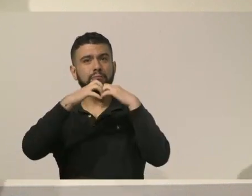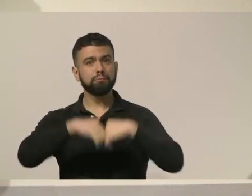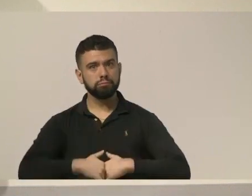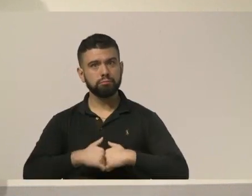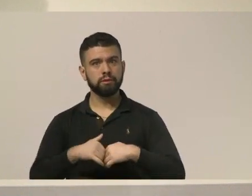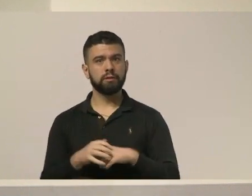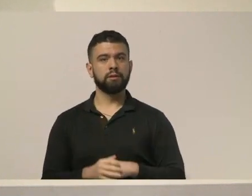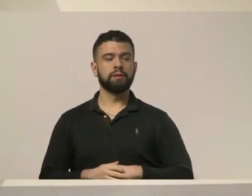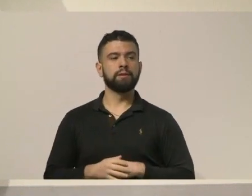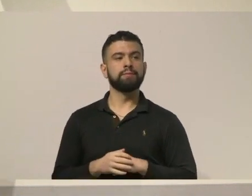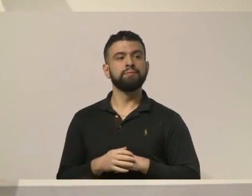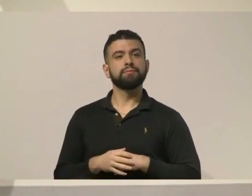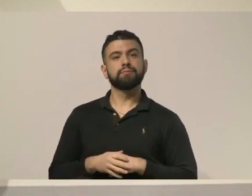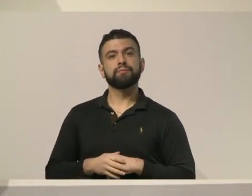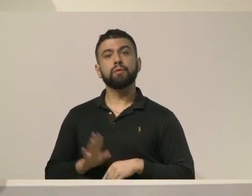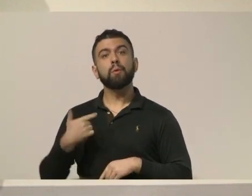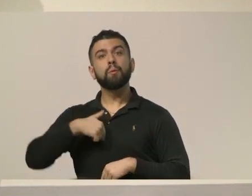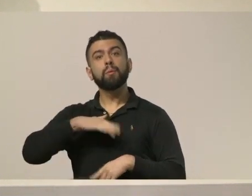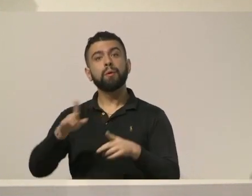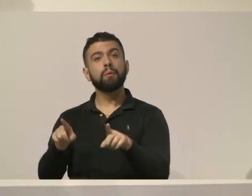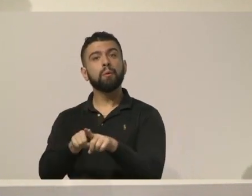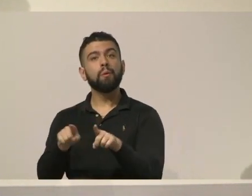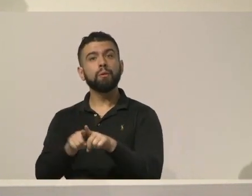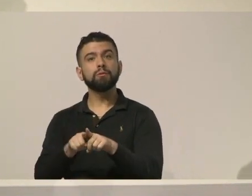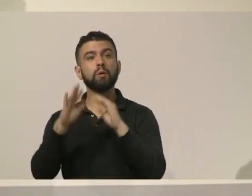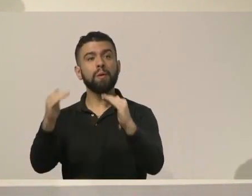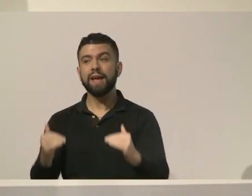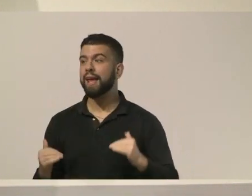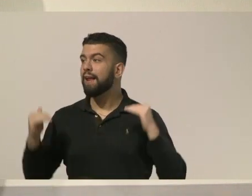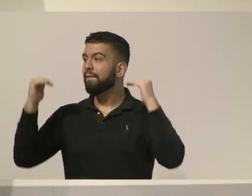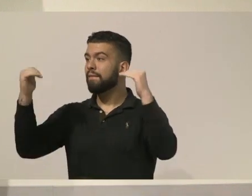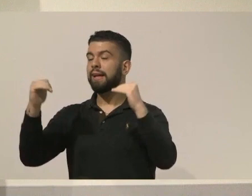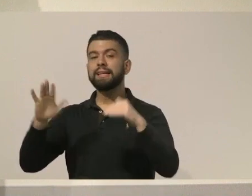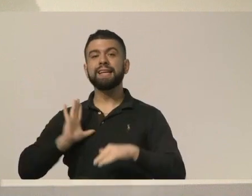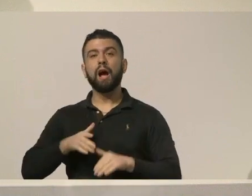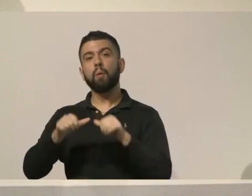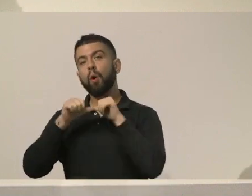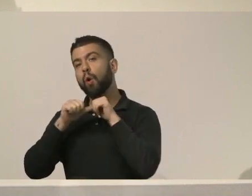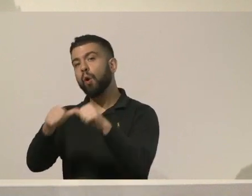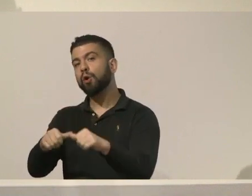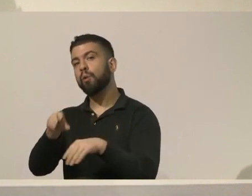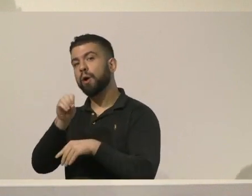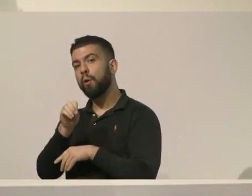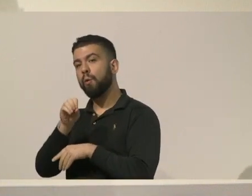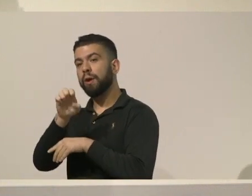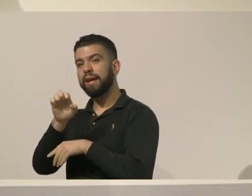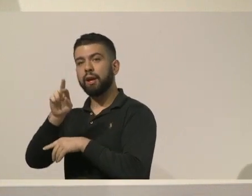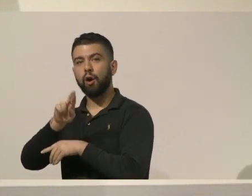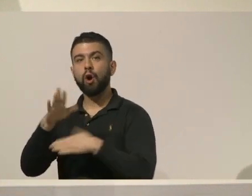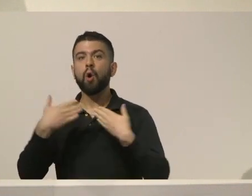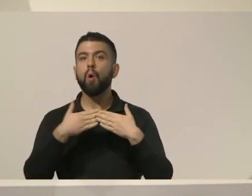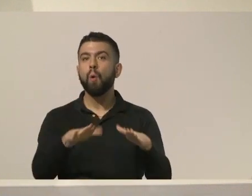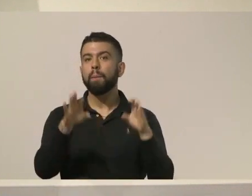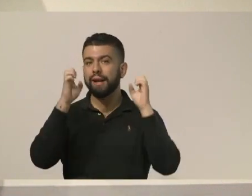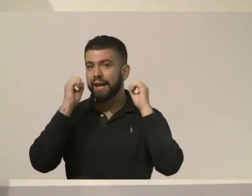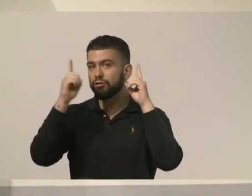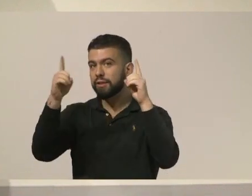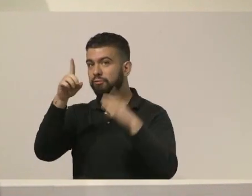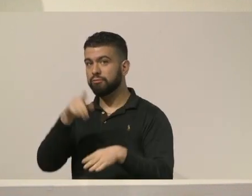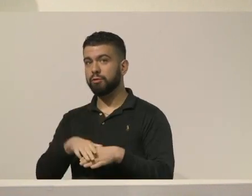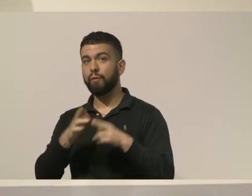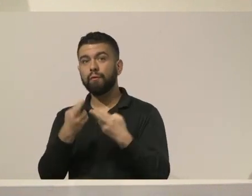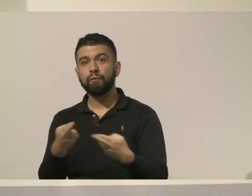students. We will also advance our ongoing OER, Open Educational Resources work, and